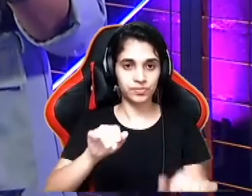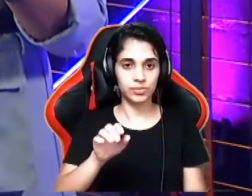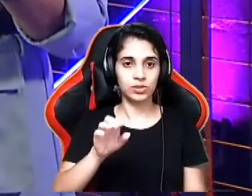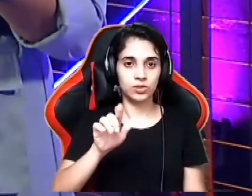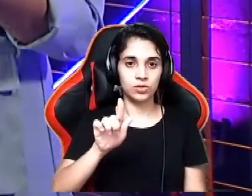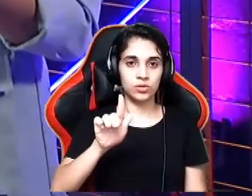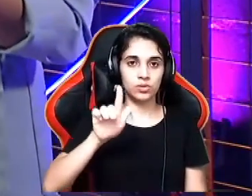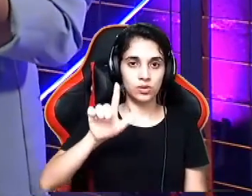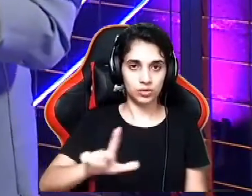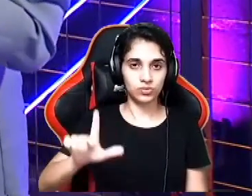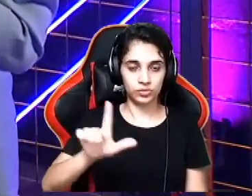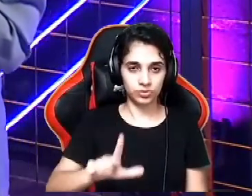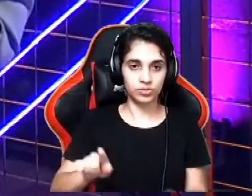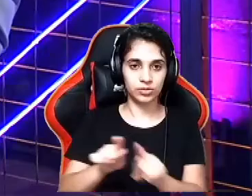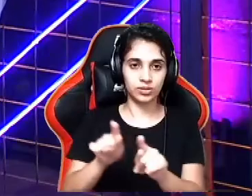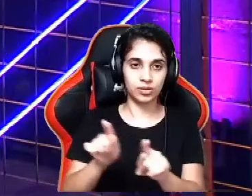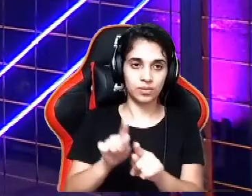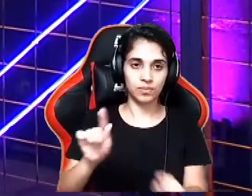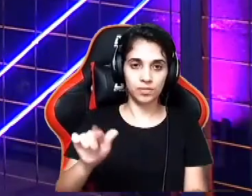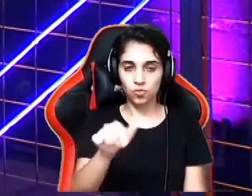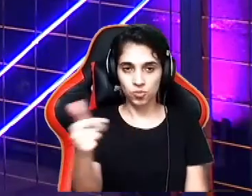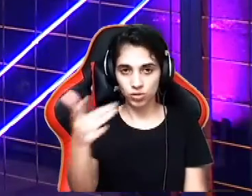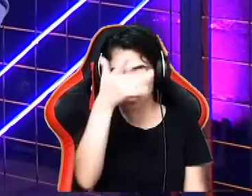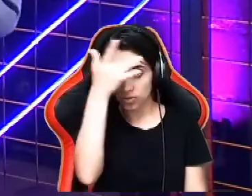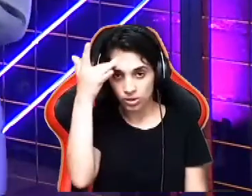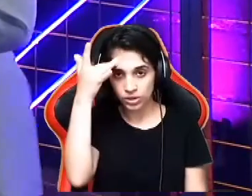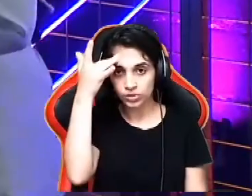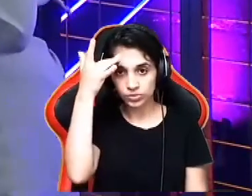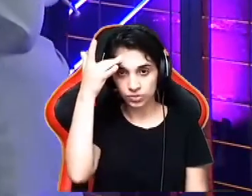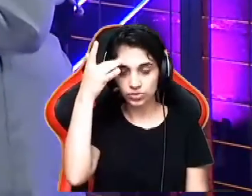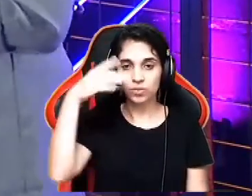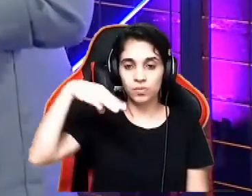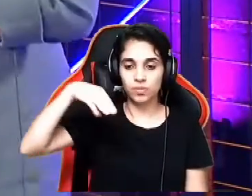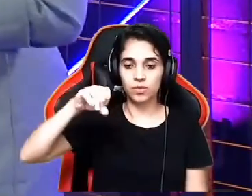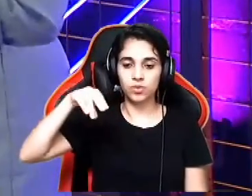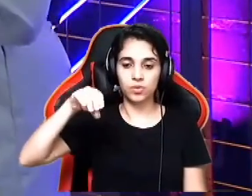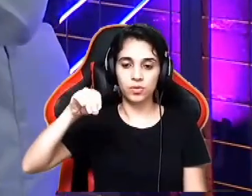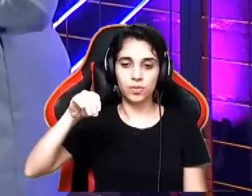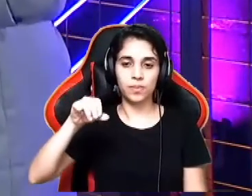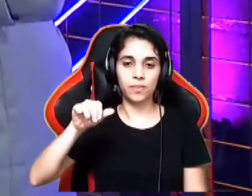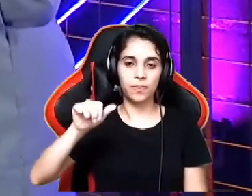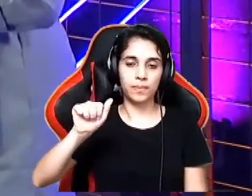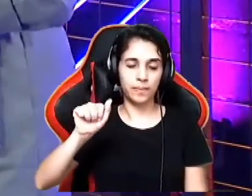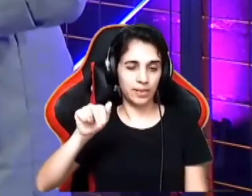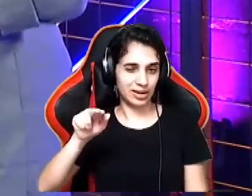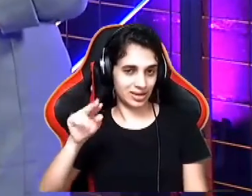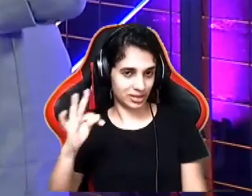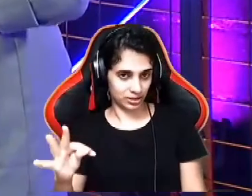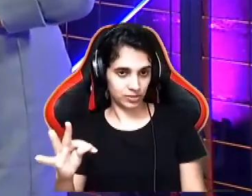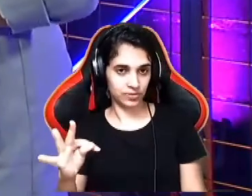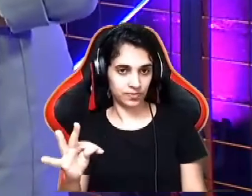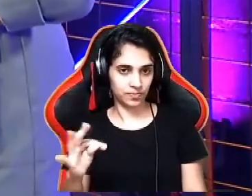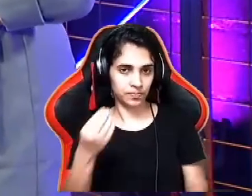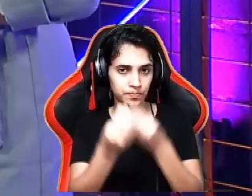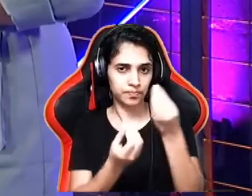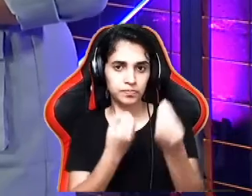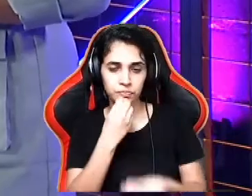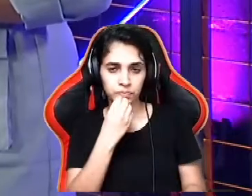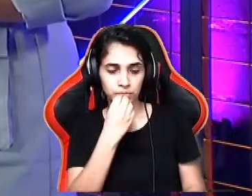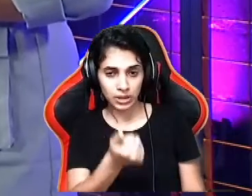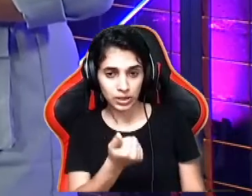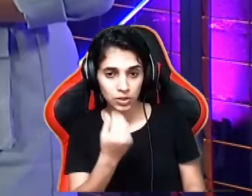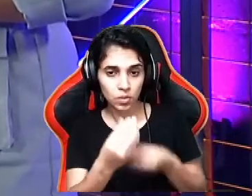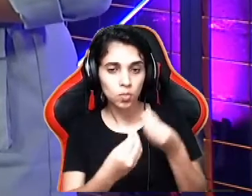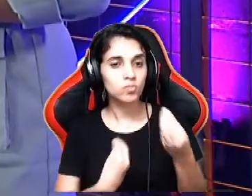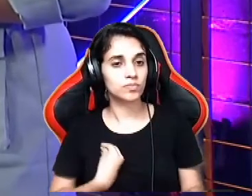Bruno Bittencourt, founder influencer of Loud, and Rafael Costa, project relationship manager at Monomyto Studios. How